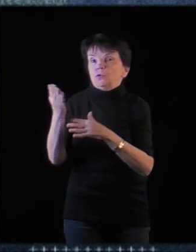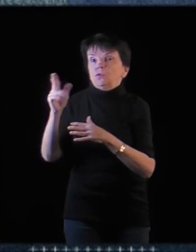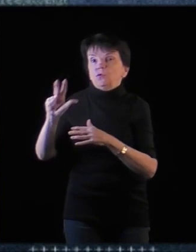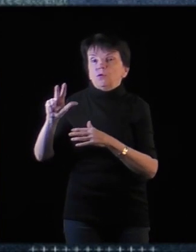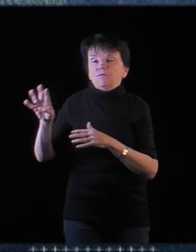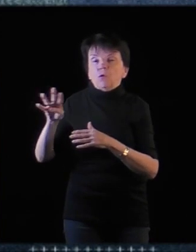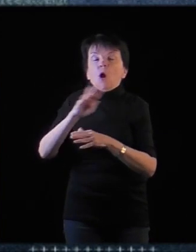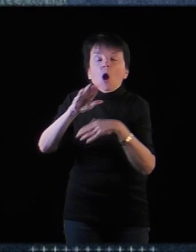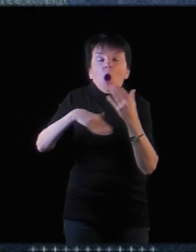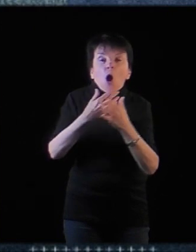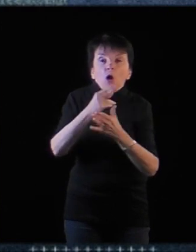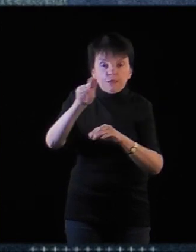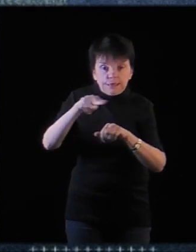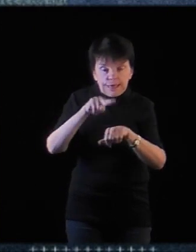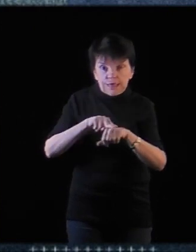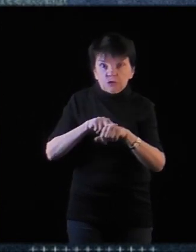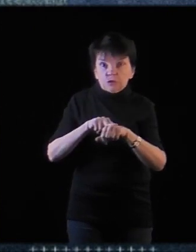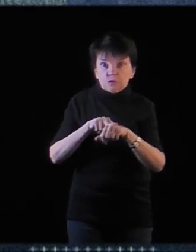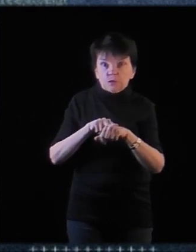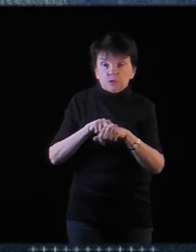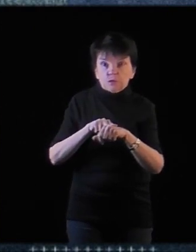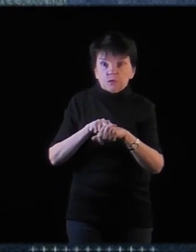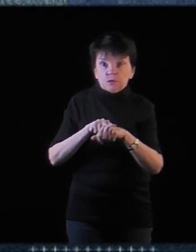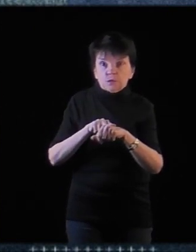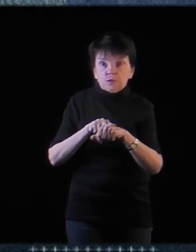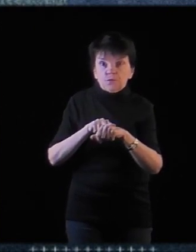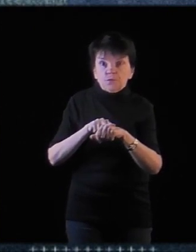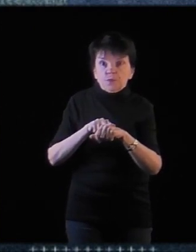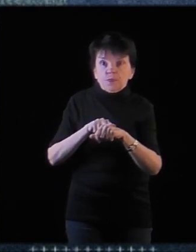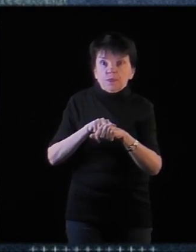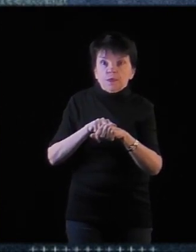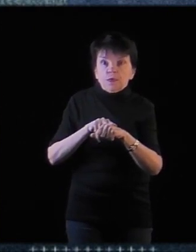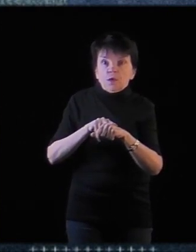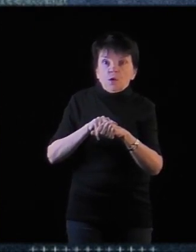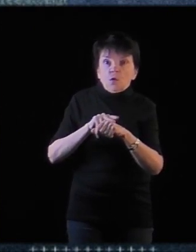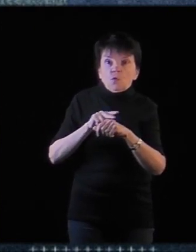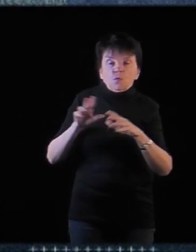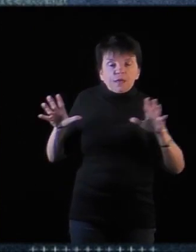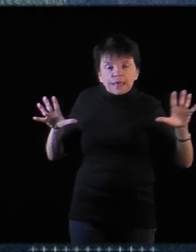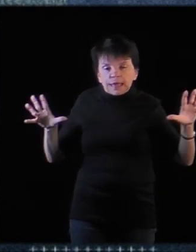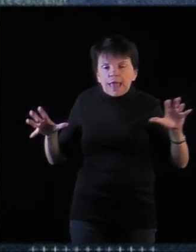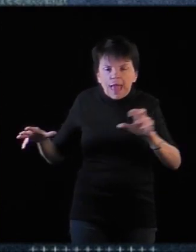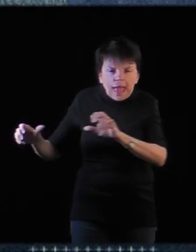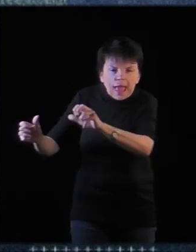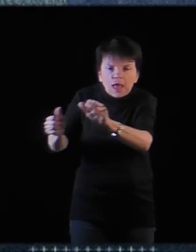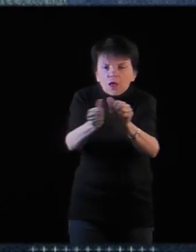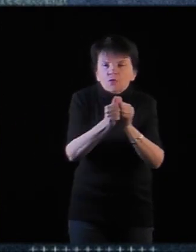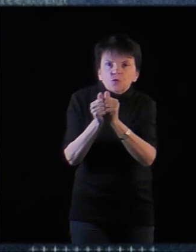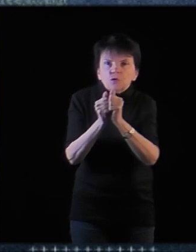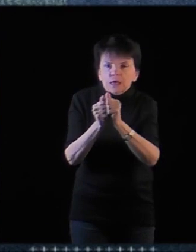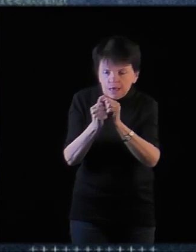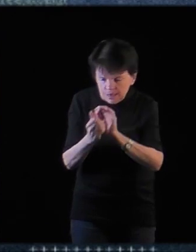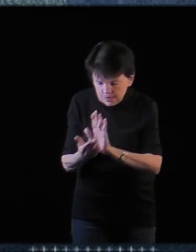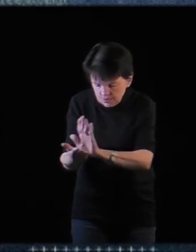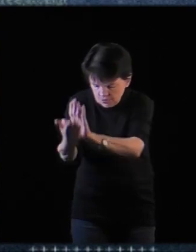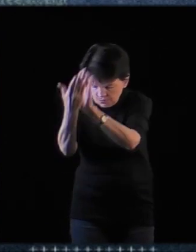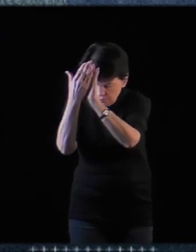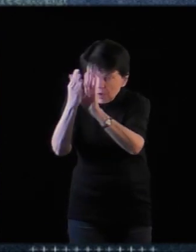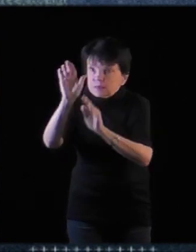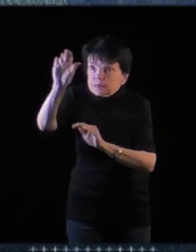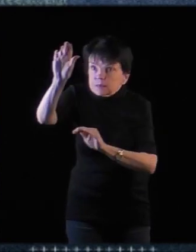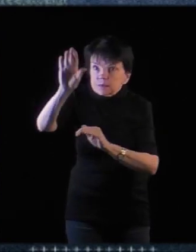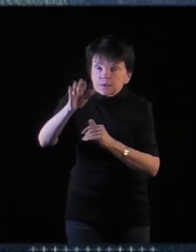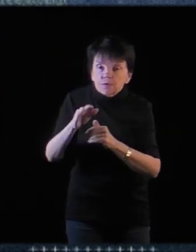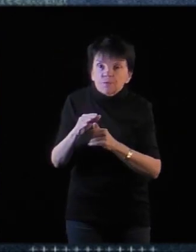this, "All the nations will be gathered in his presence, and he will separate the people as